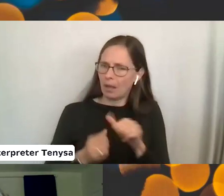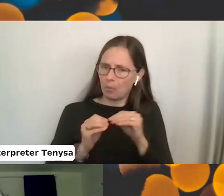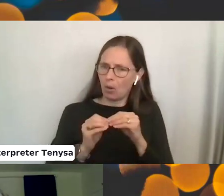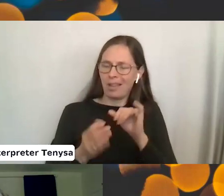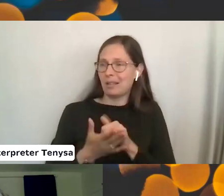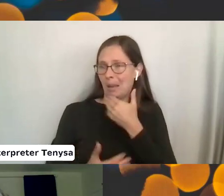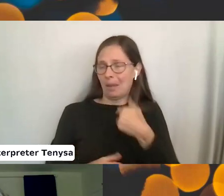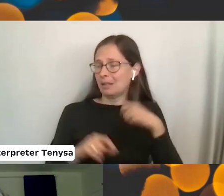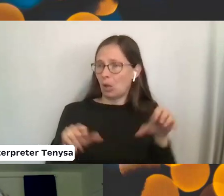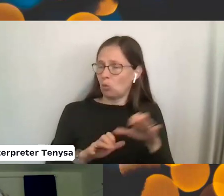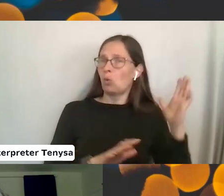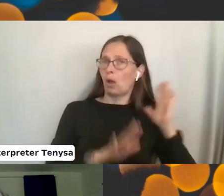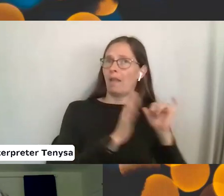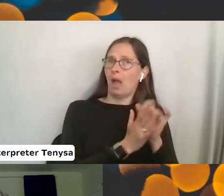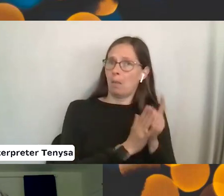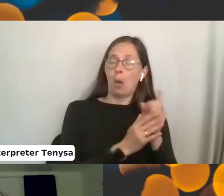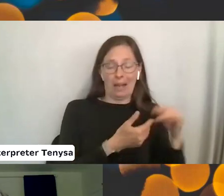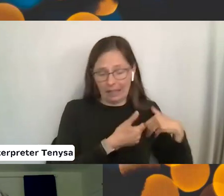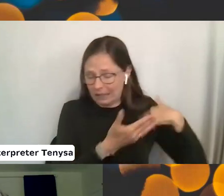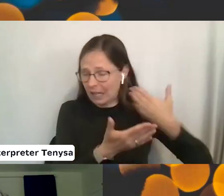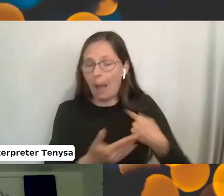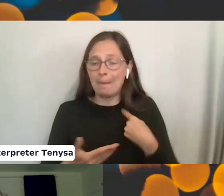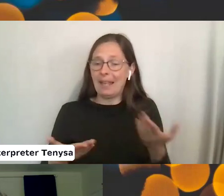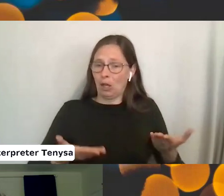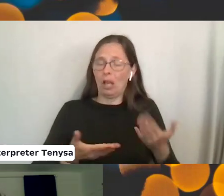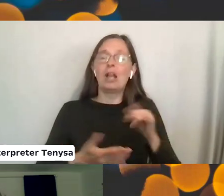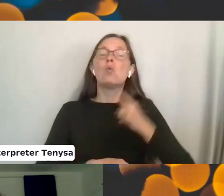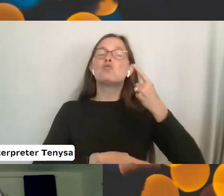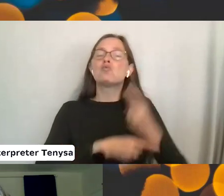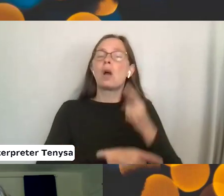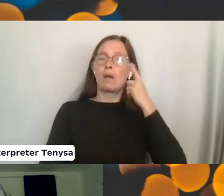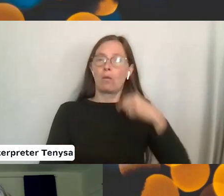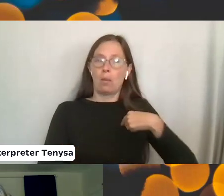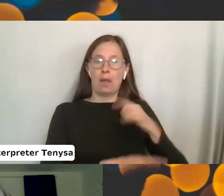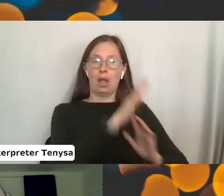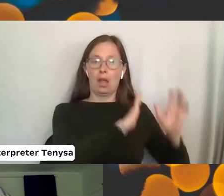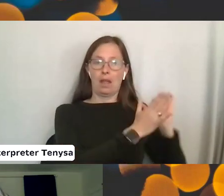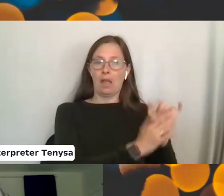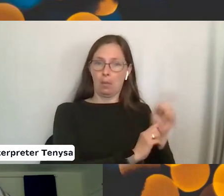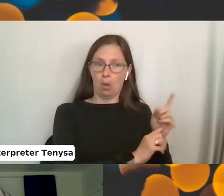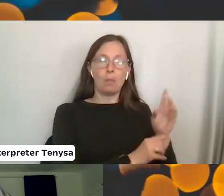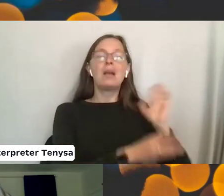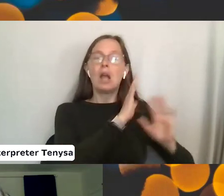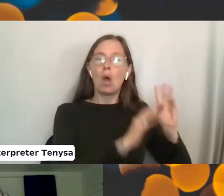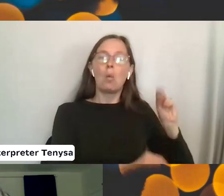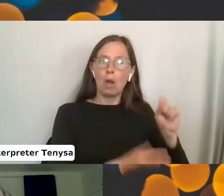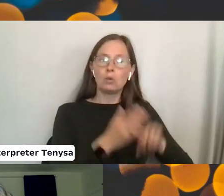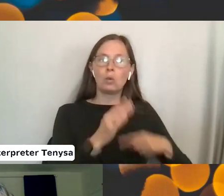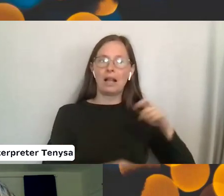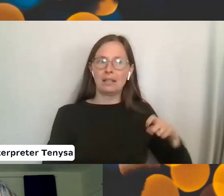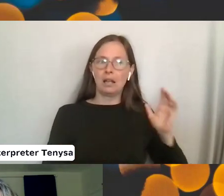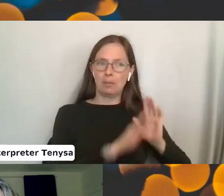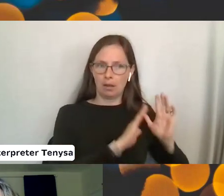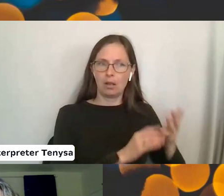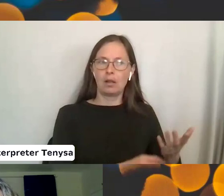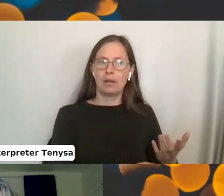could do at the time, and it got me here. So it was right for me then. It was what I needed to do.